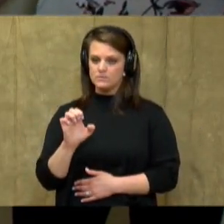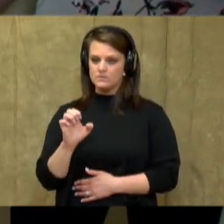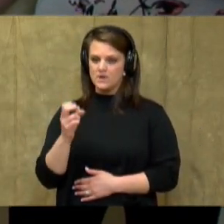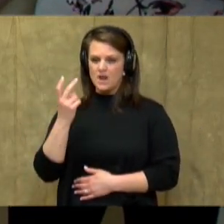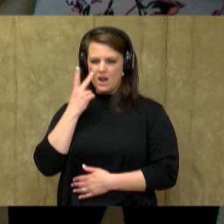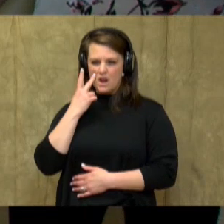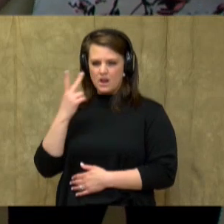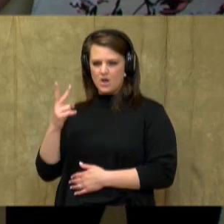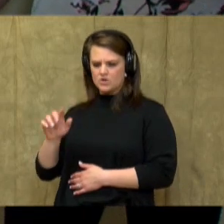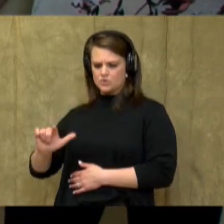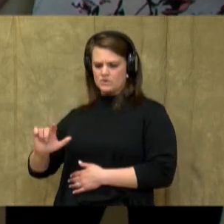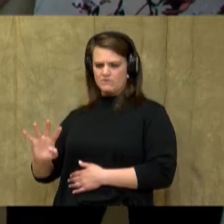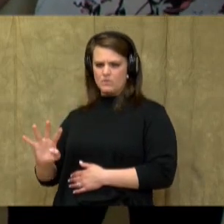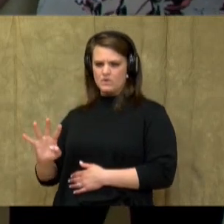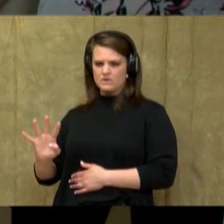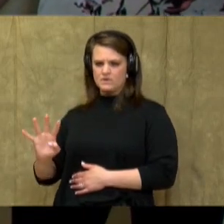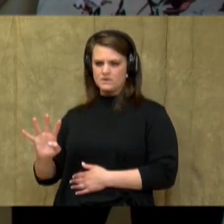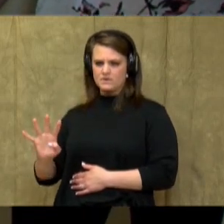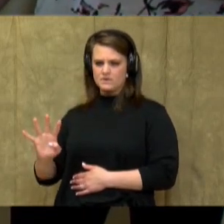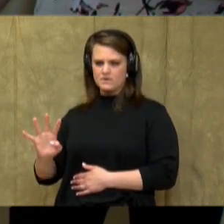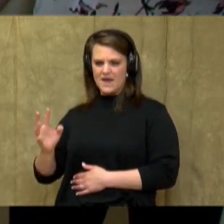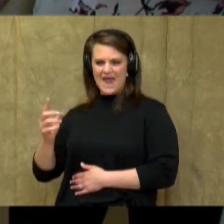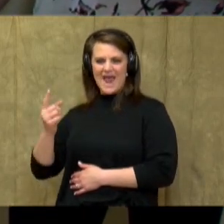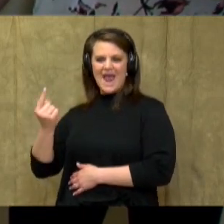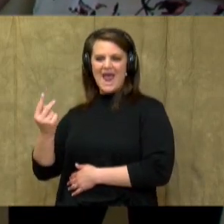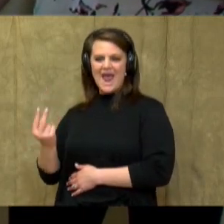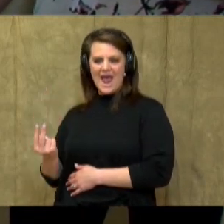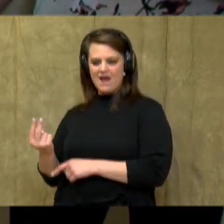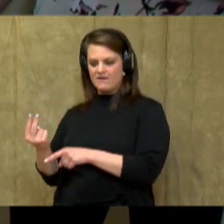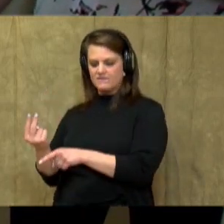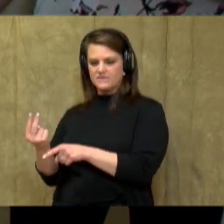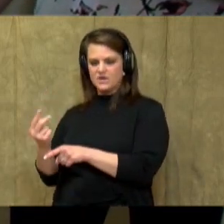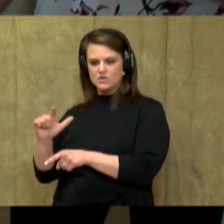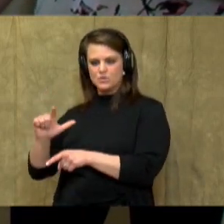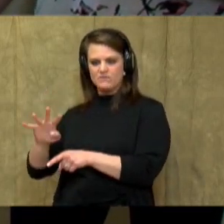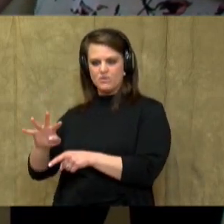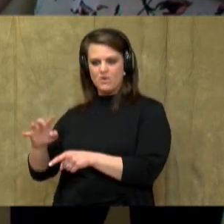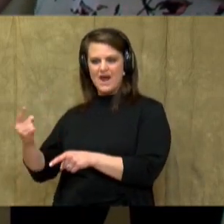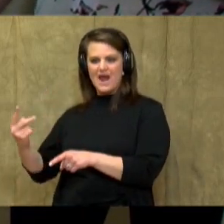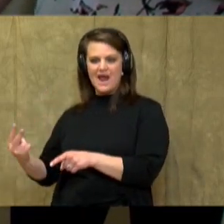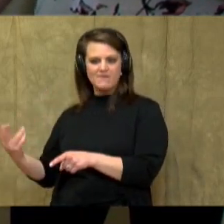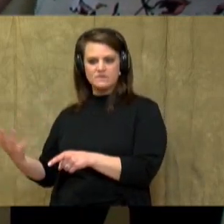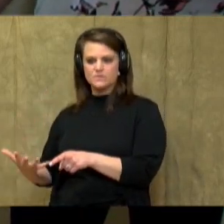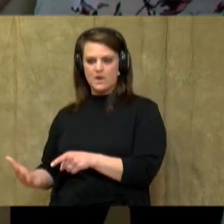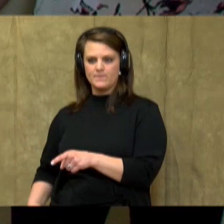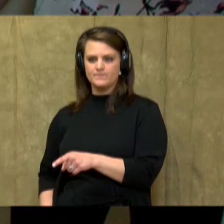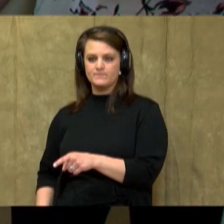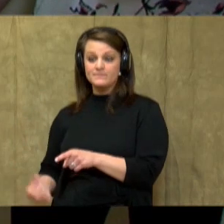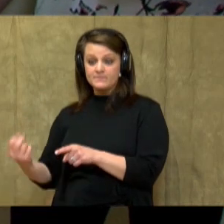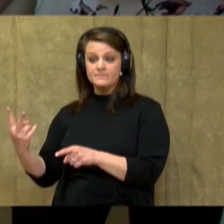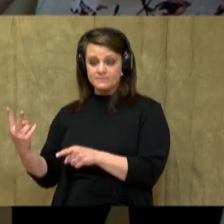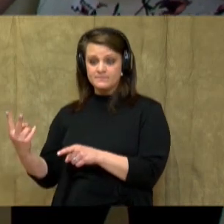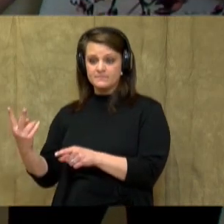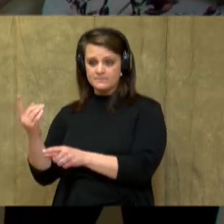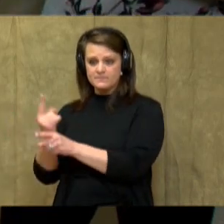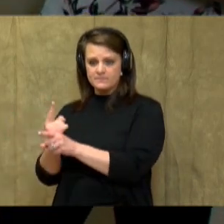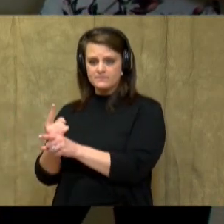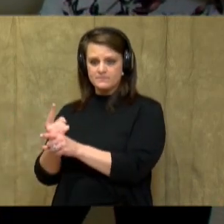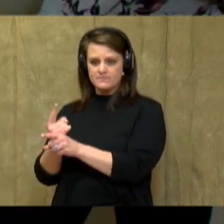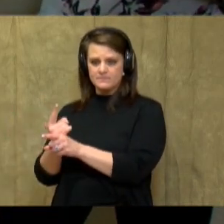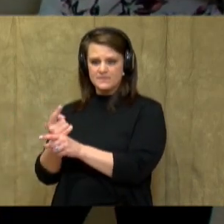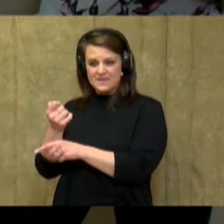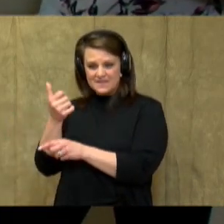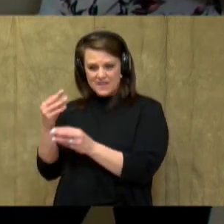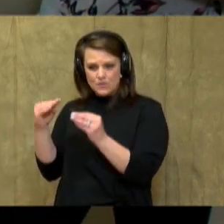our denominator of 24. What is half of 24? It's 12. Yeah. Is this